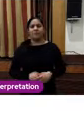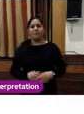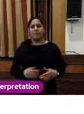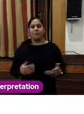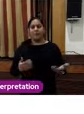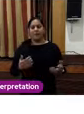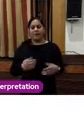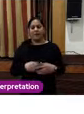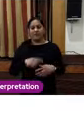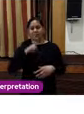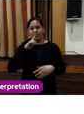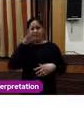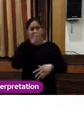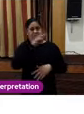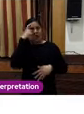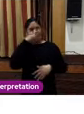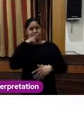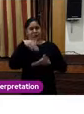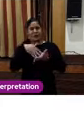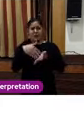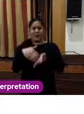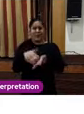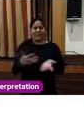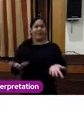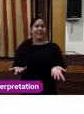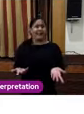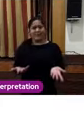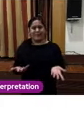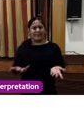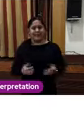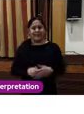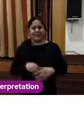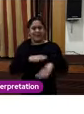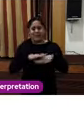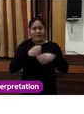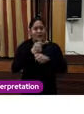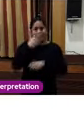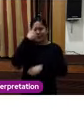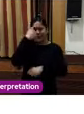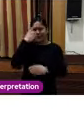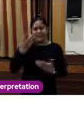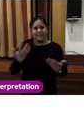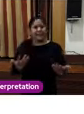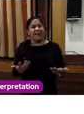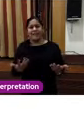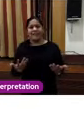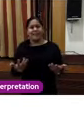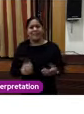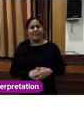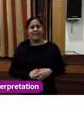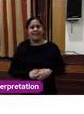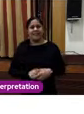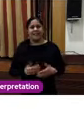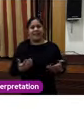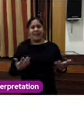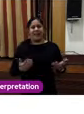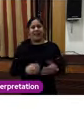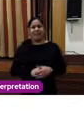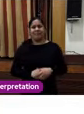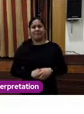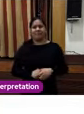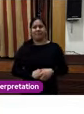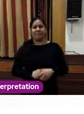weak, and it's not really logical or consistent. But this is where I'm going